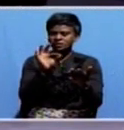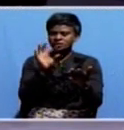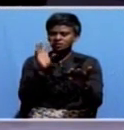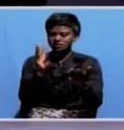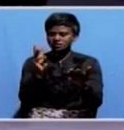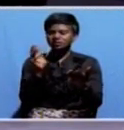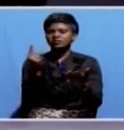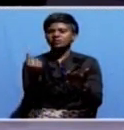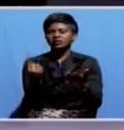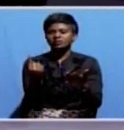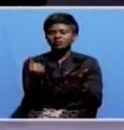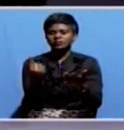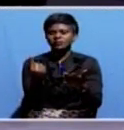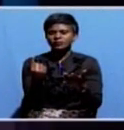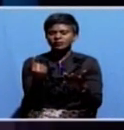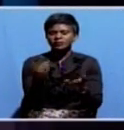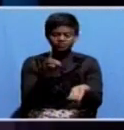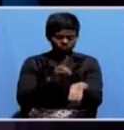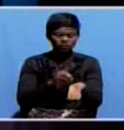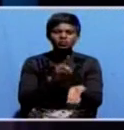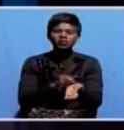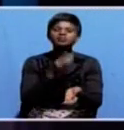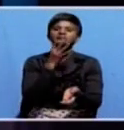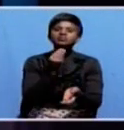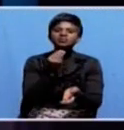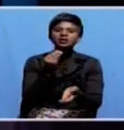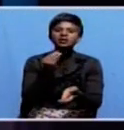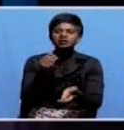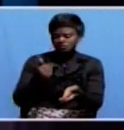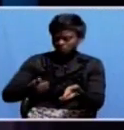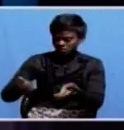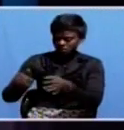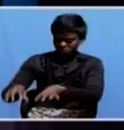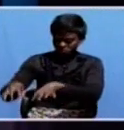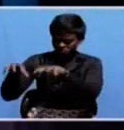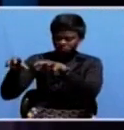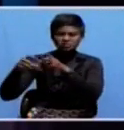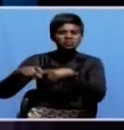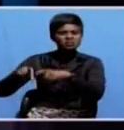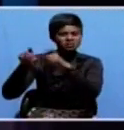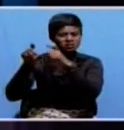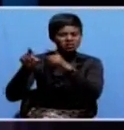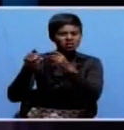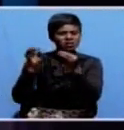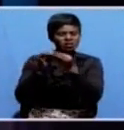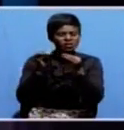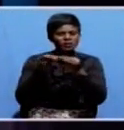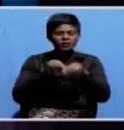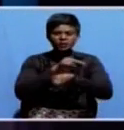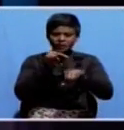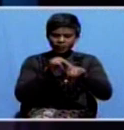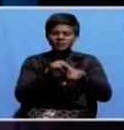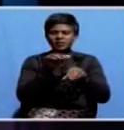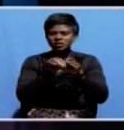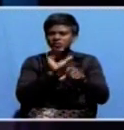onwards, yes. Dr. Chiluba's childhood was somehow challenged, and nationality somehow challenged later in his